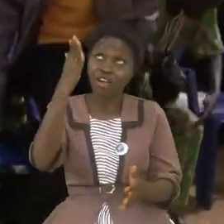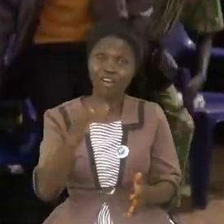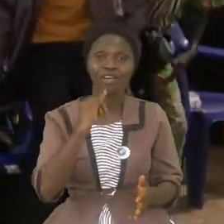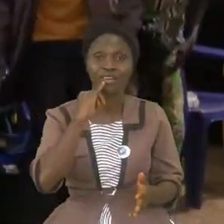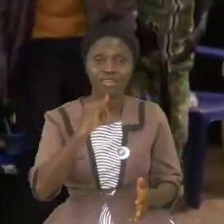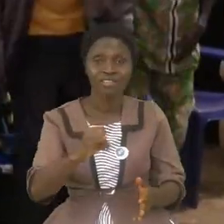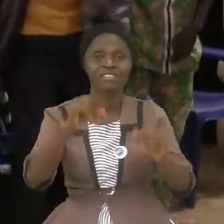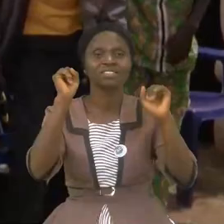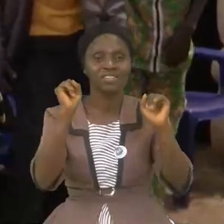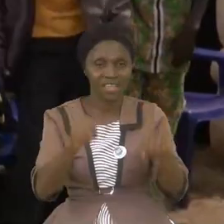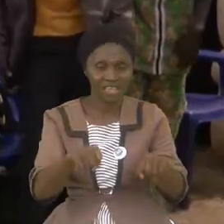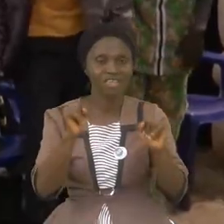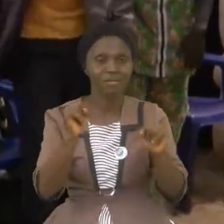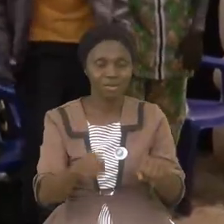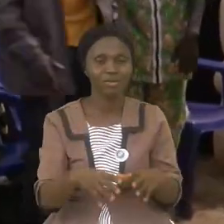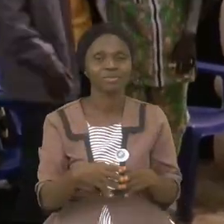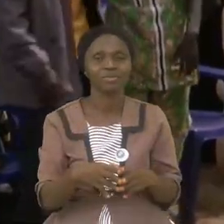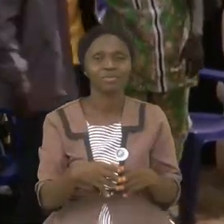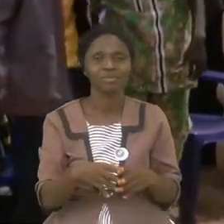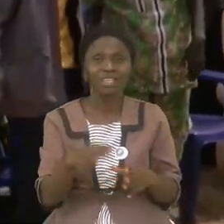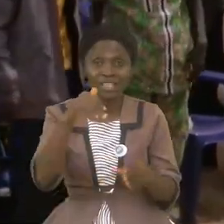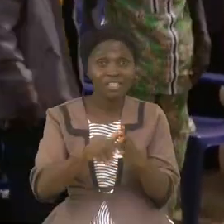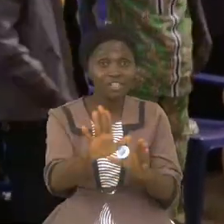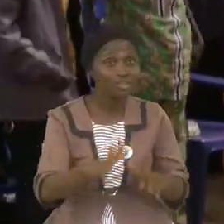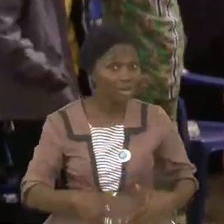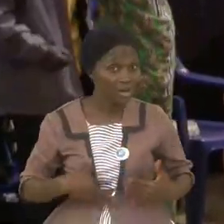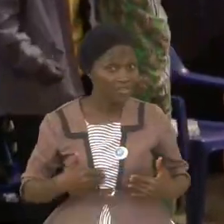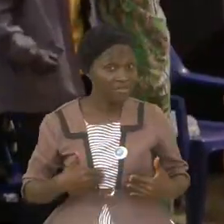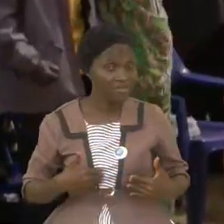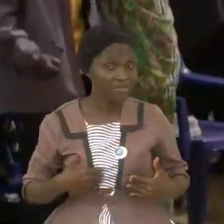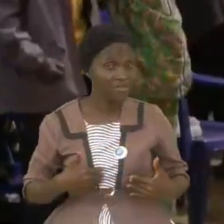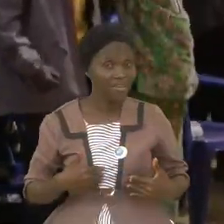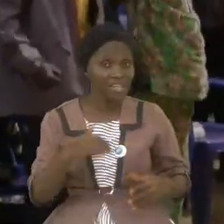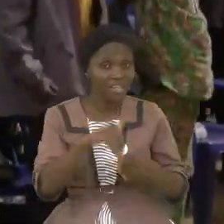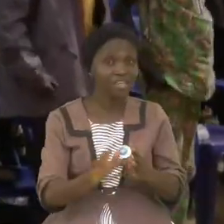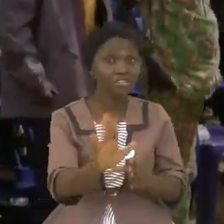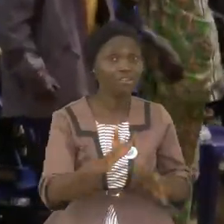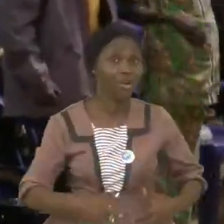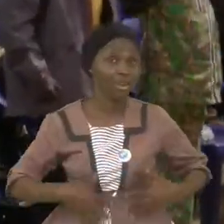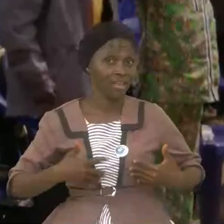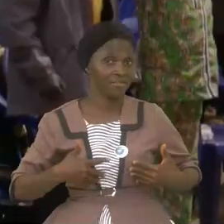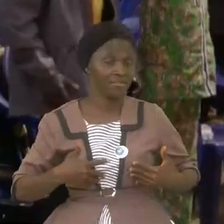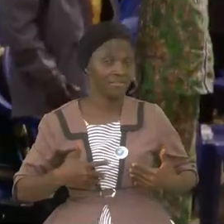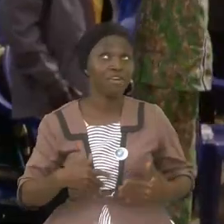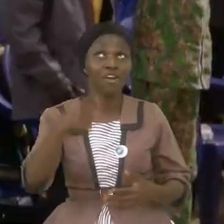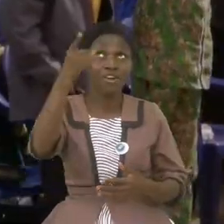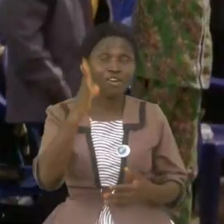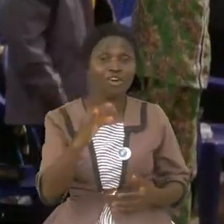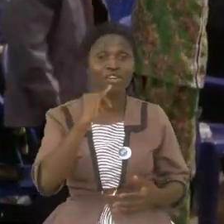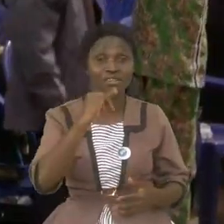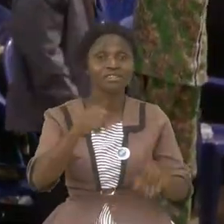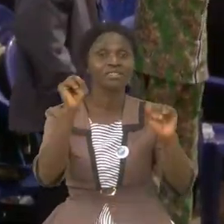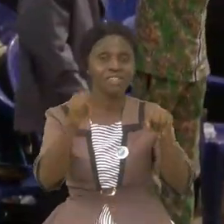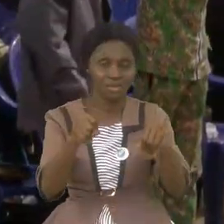God is able in your life. Able, able, God